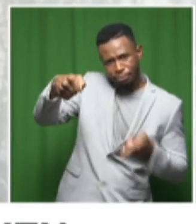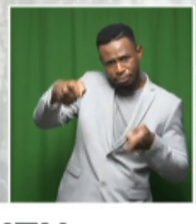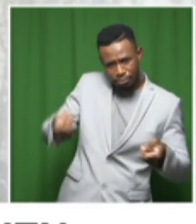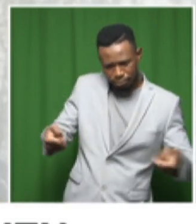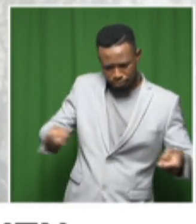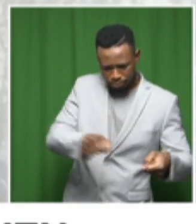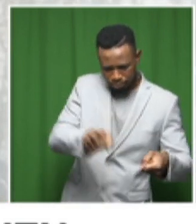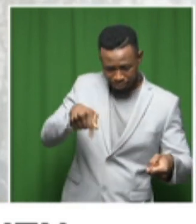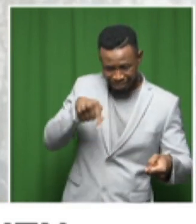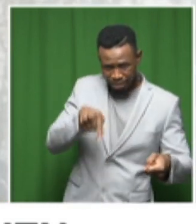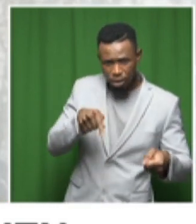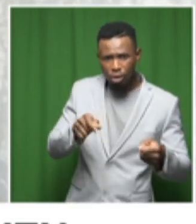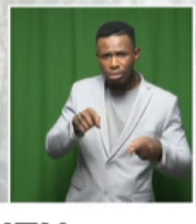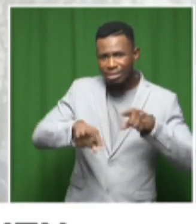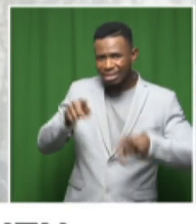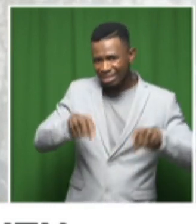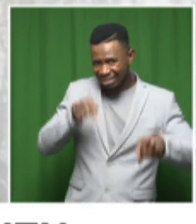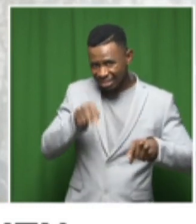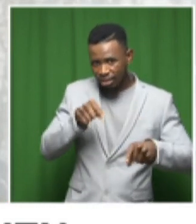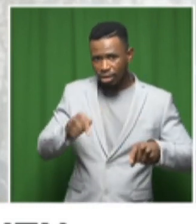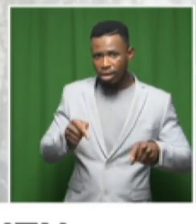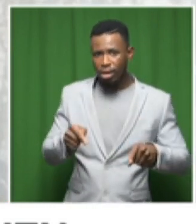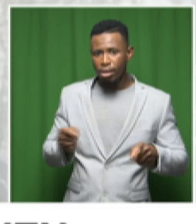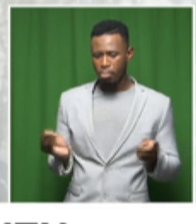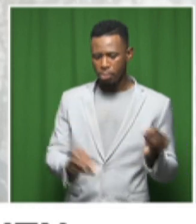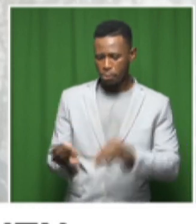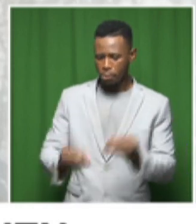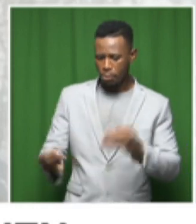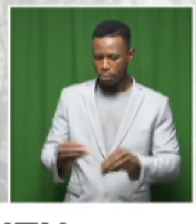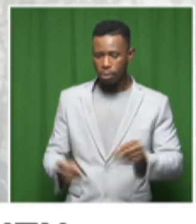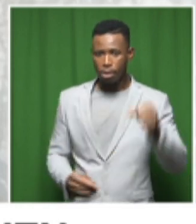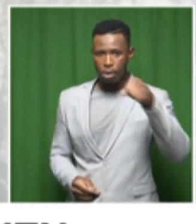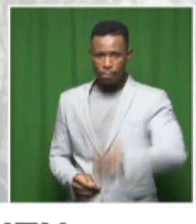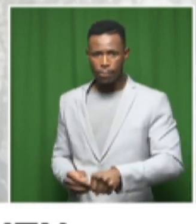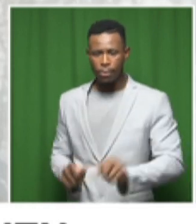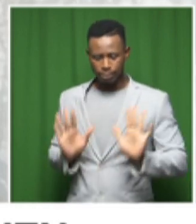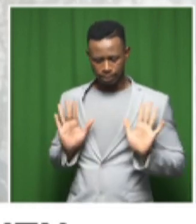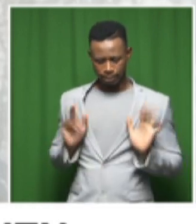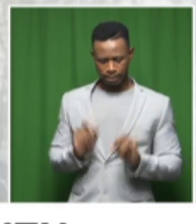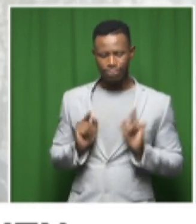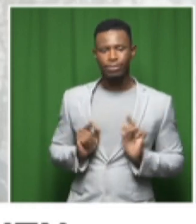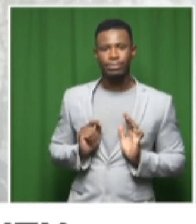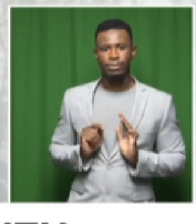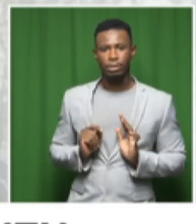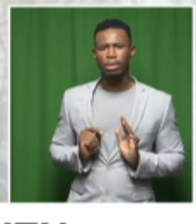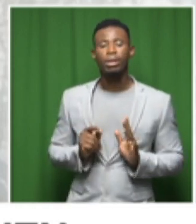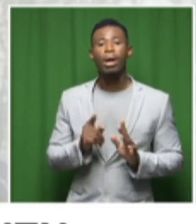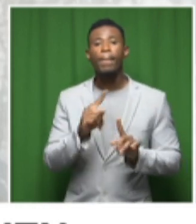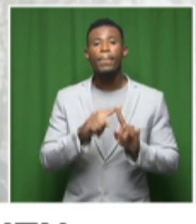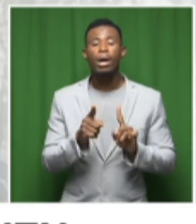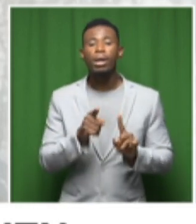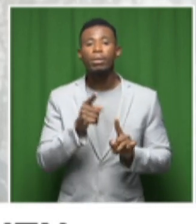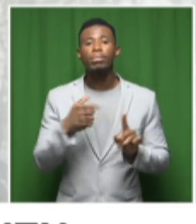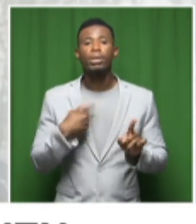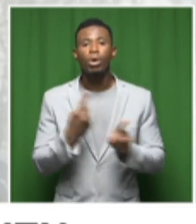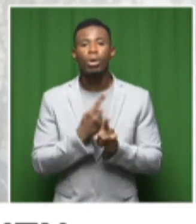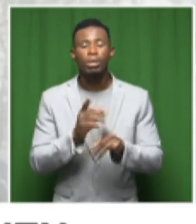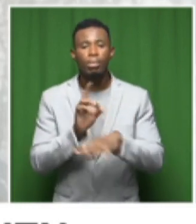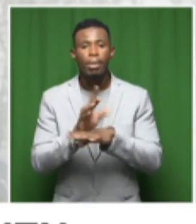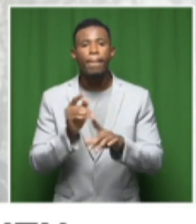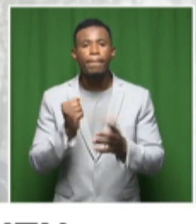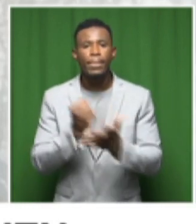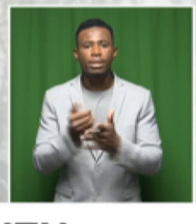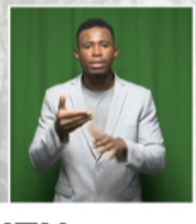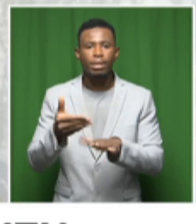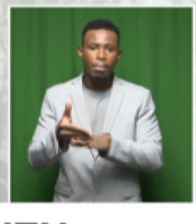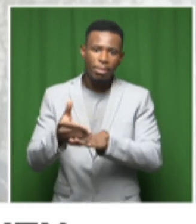to pressure cooking, don't immediately put anything, even if it's your meat, brown it first on the stove before you add it.